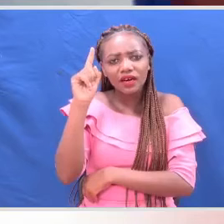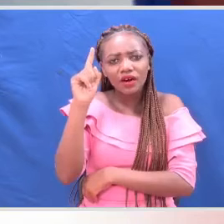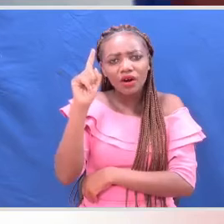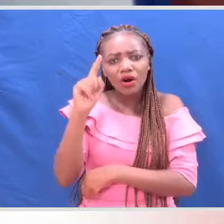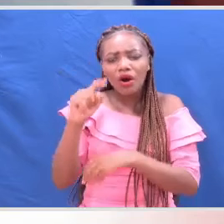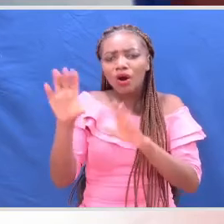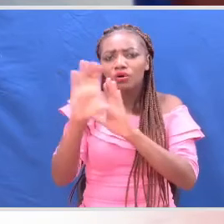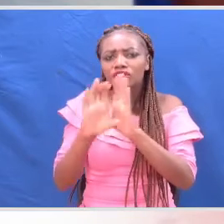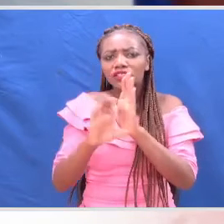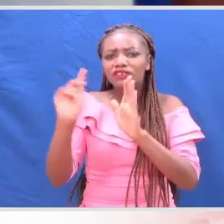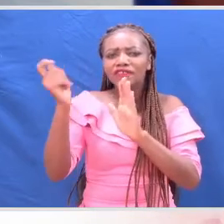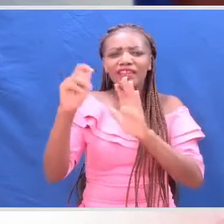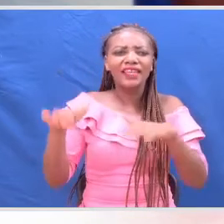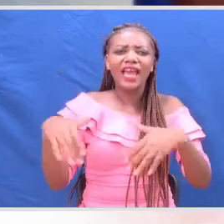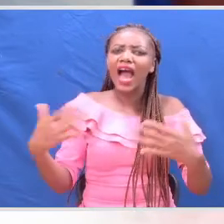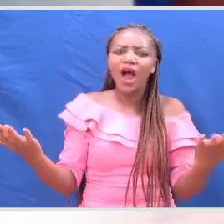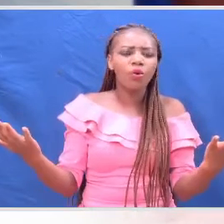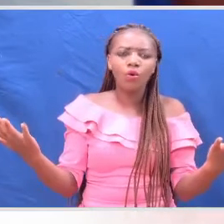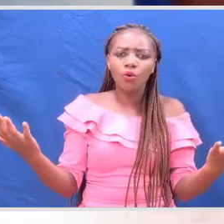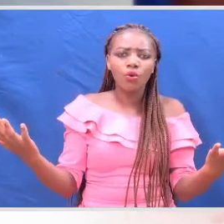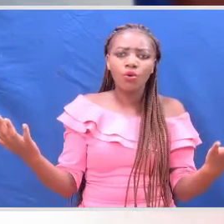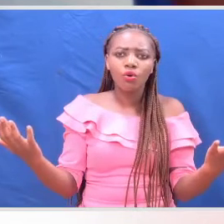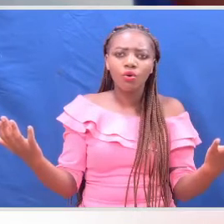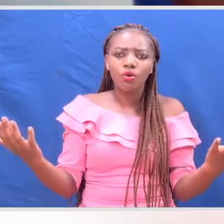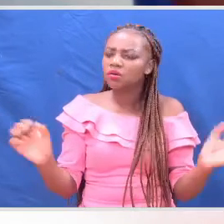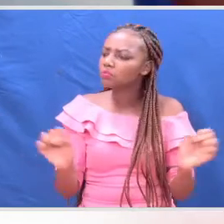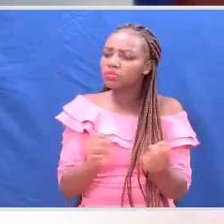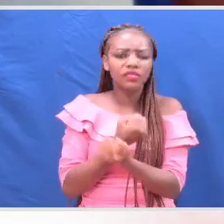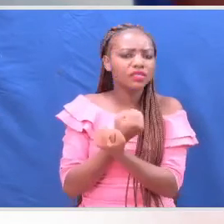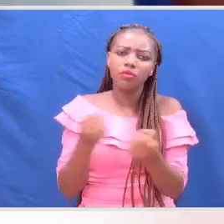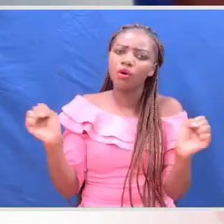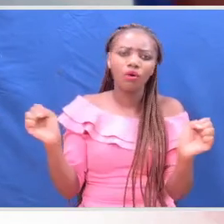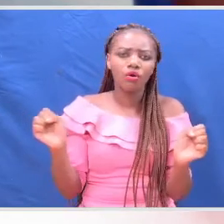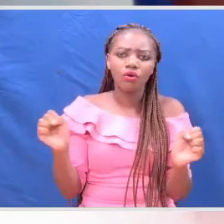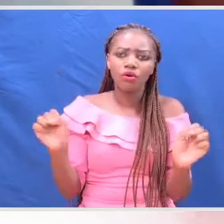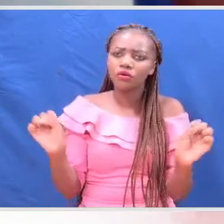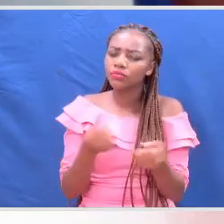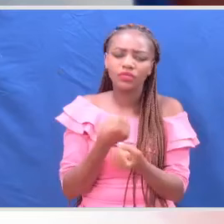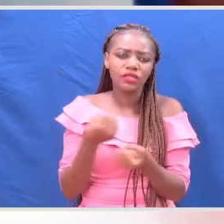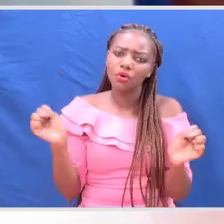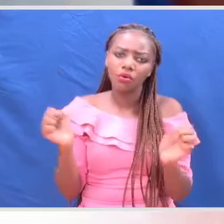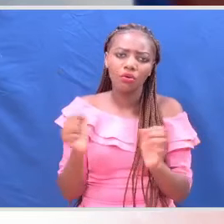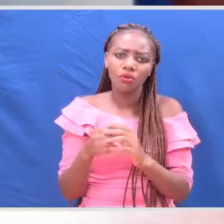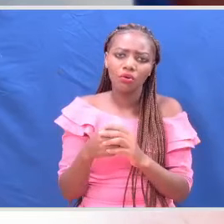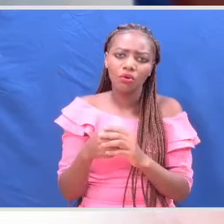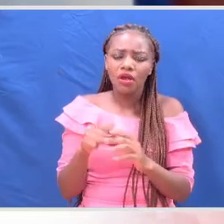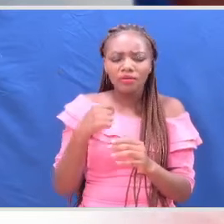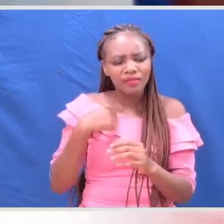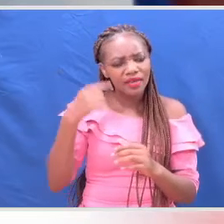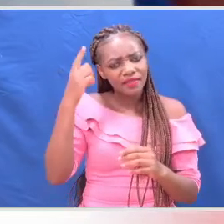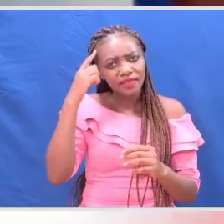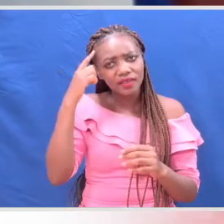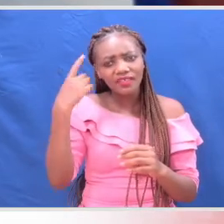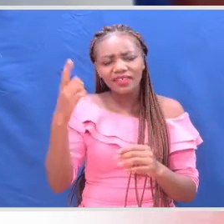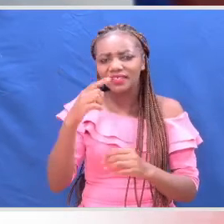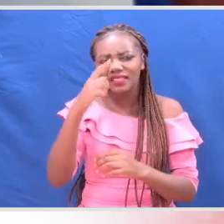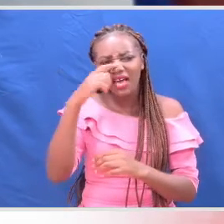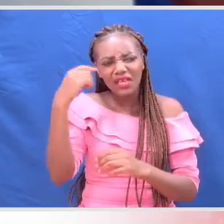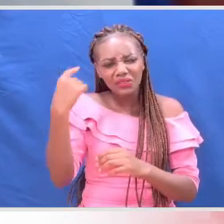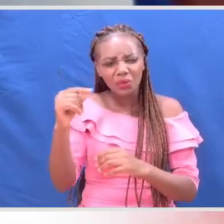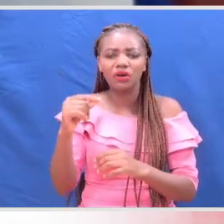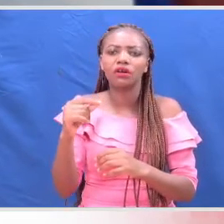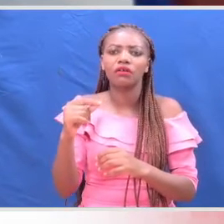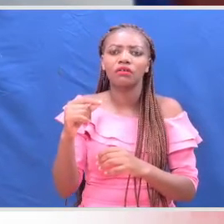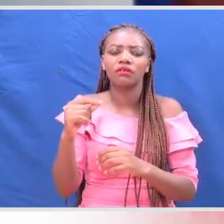the Constitution of the Republic of Kenya, leave alone House standing orders? I think this is a joke taken